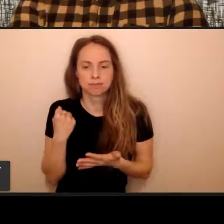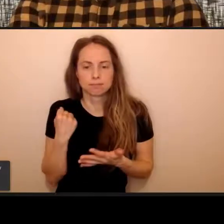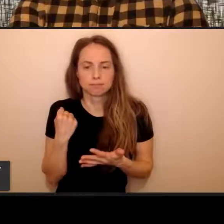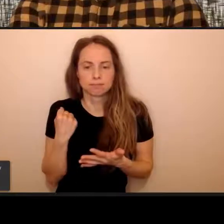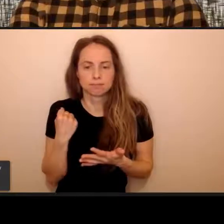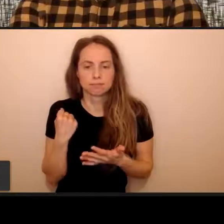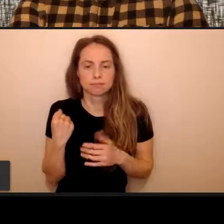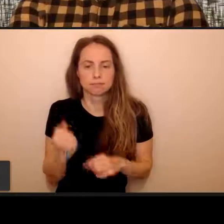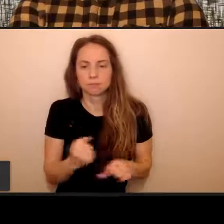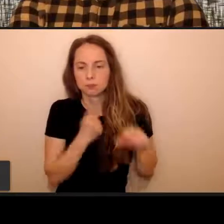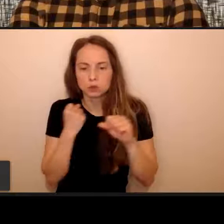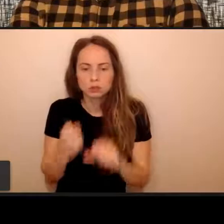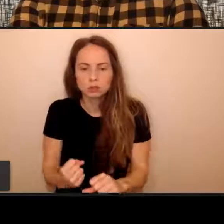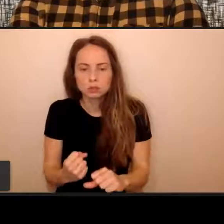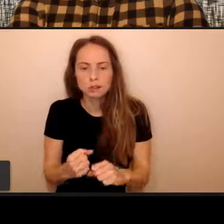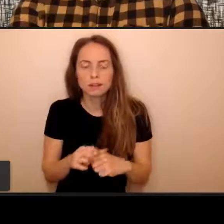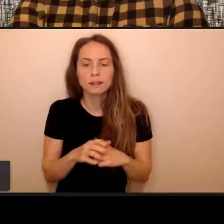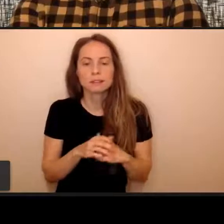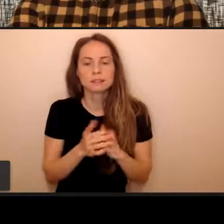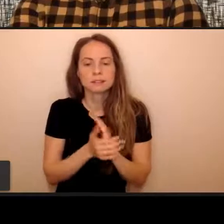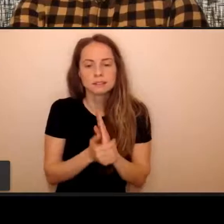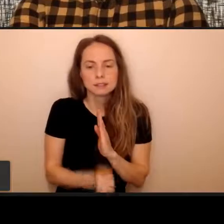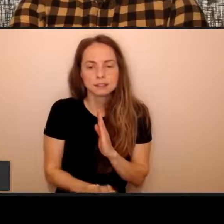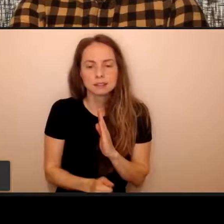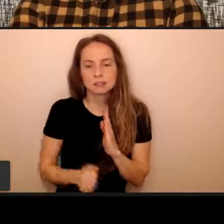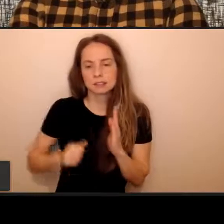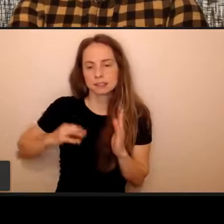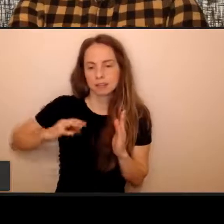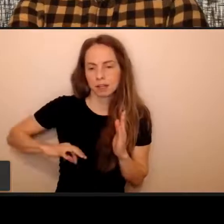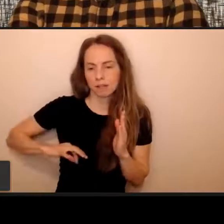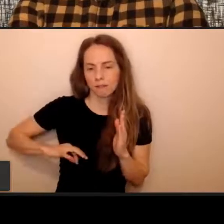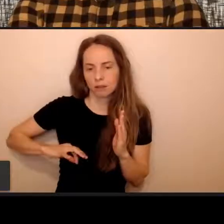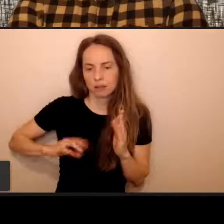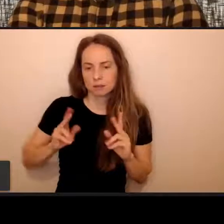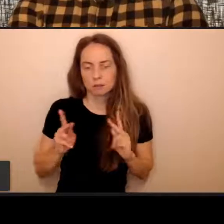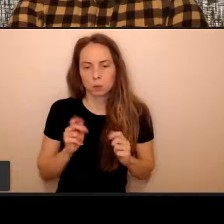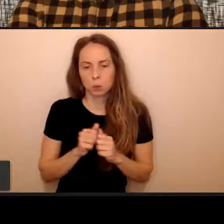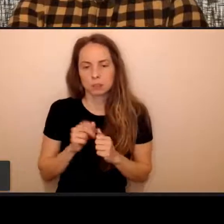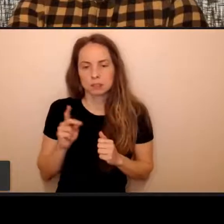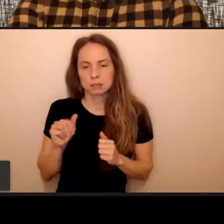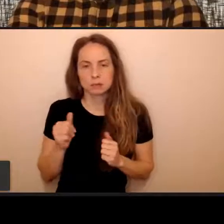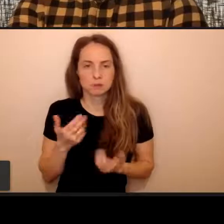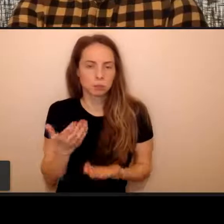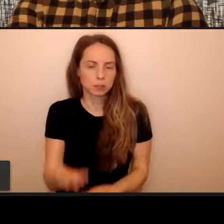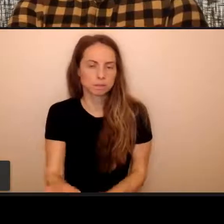the strengths and skills and benefits that people with disabilities bring.